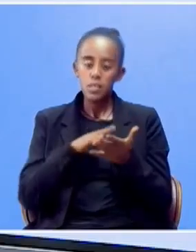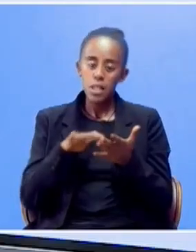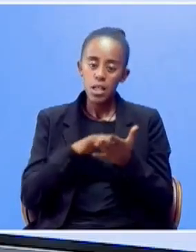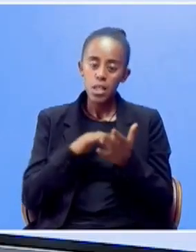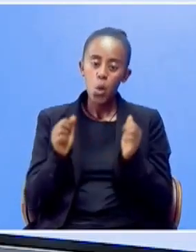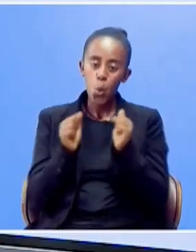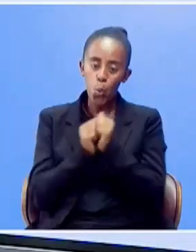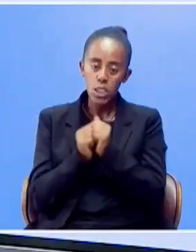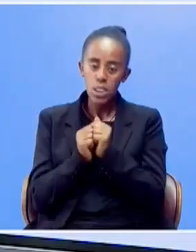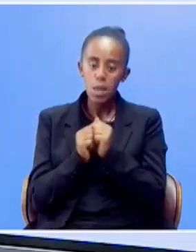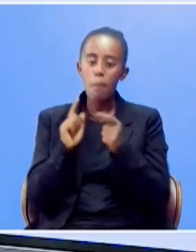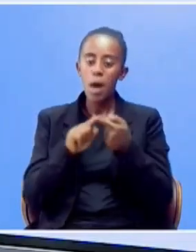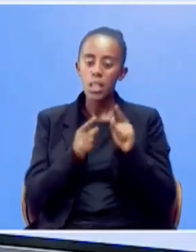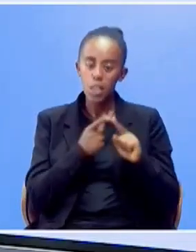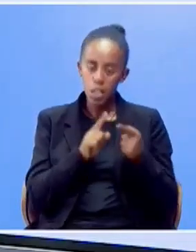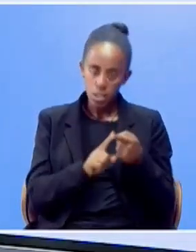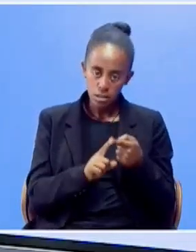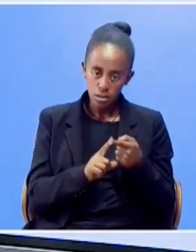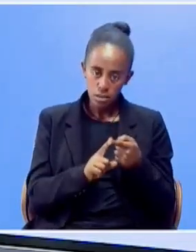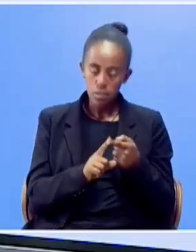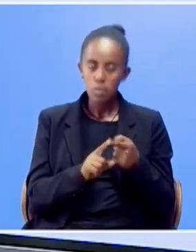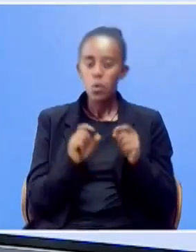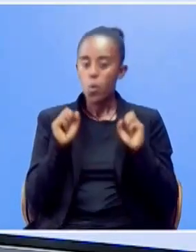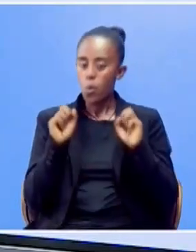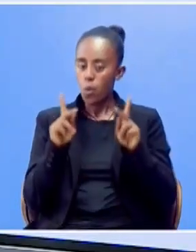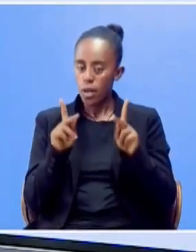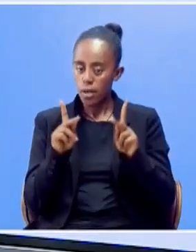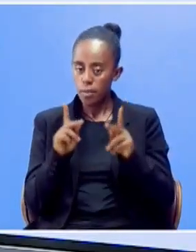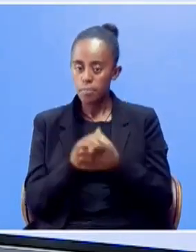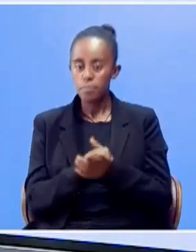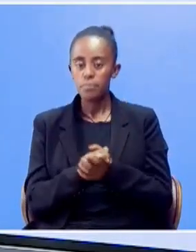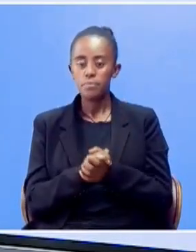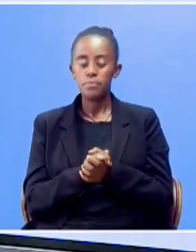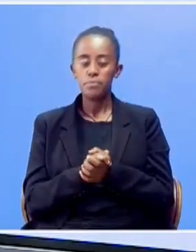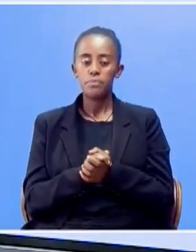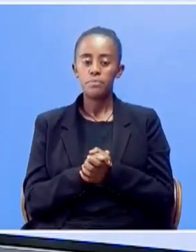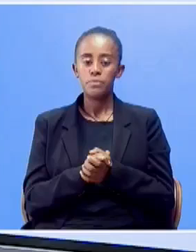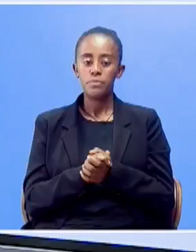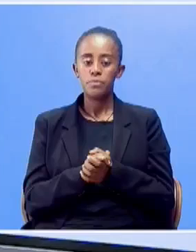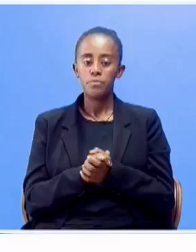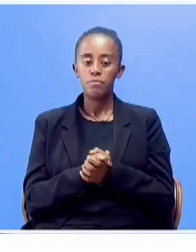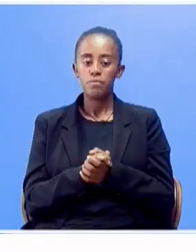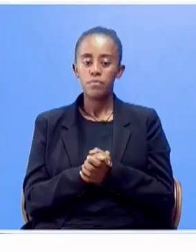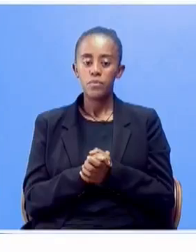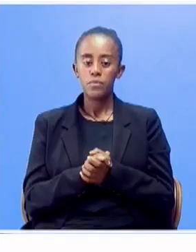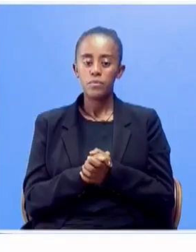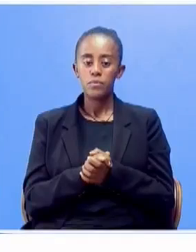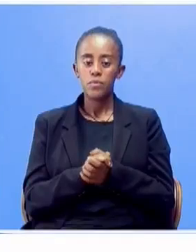a partner. Yeah? Okay. What do you feel?